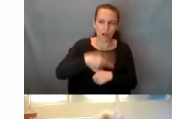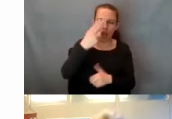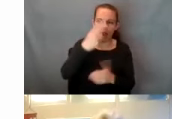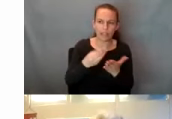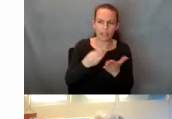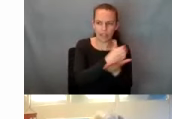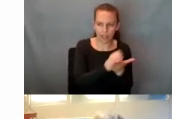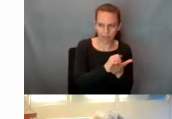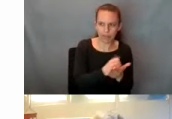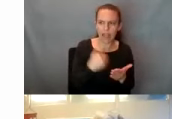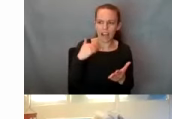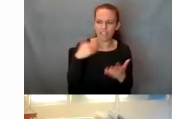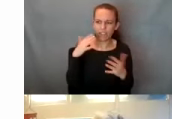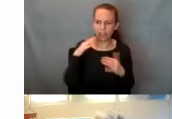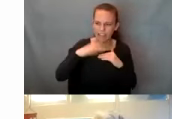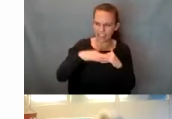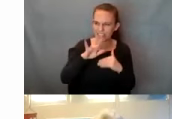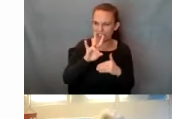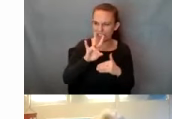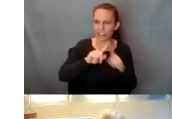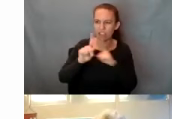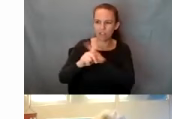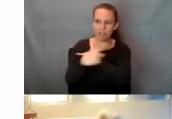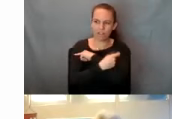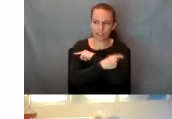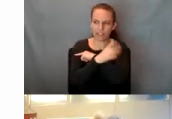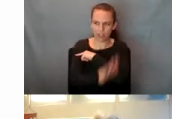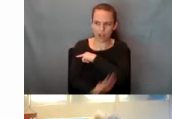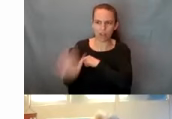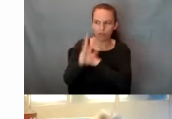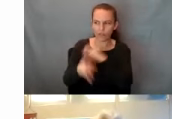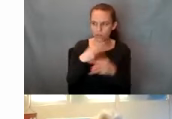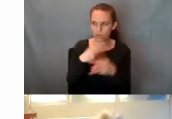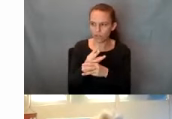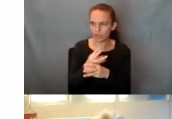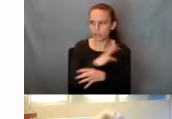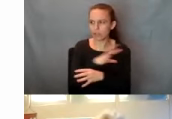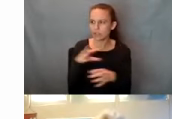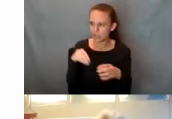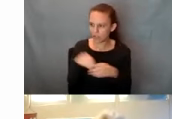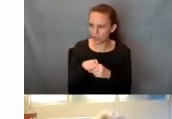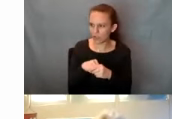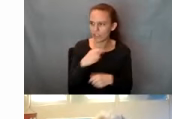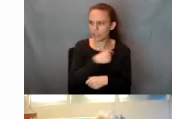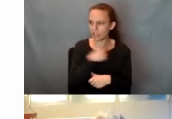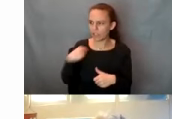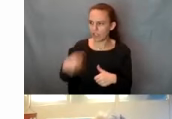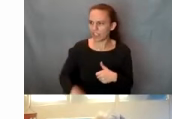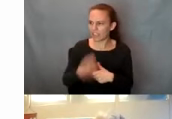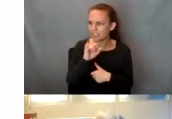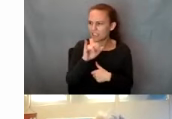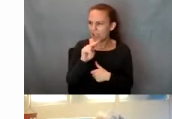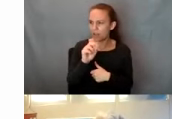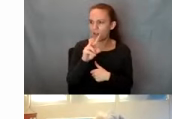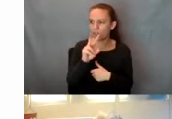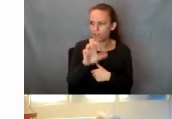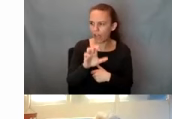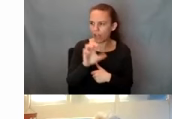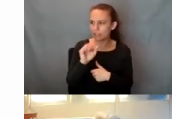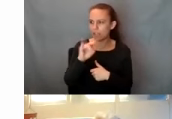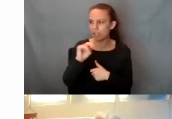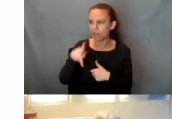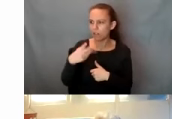used around the world, including Sinopharm and Sinovac from China, the Gamaleya vaccine from Russia, and